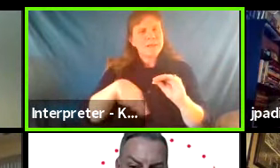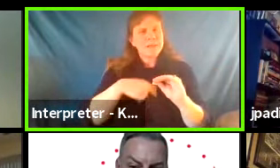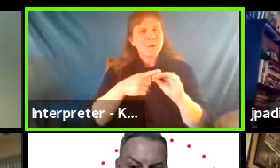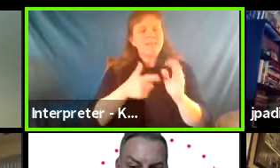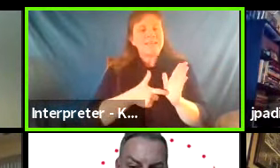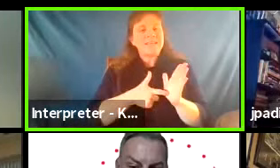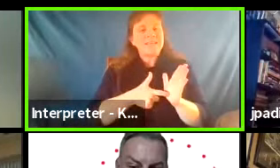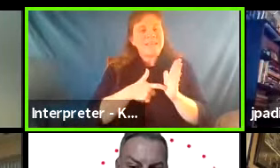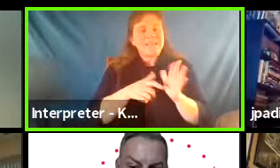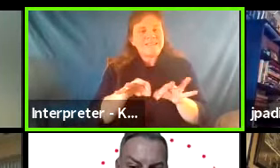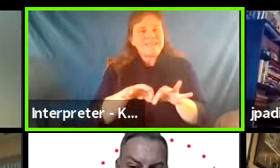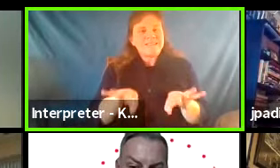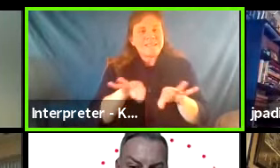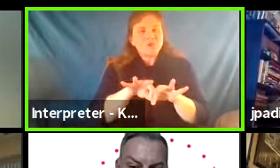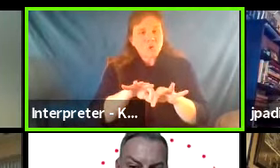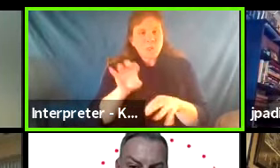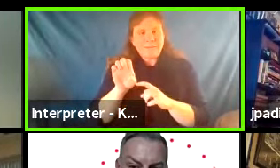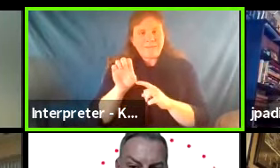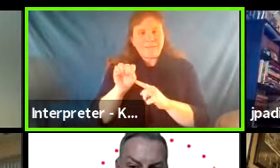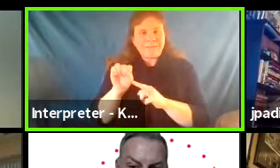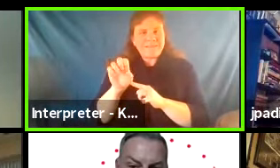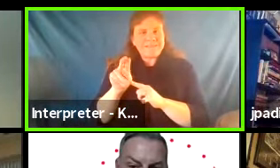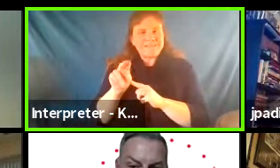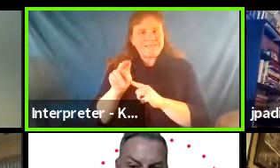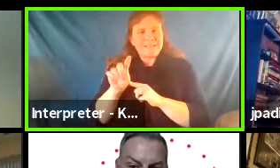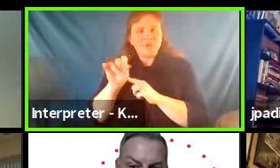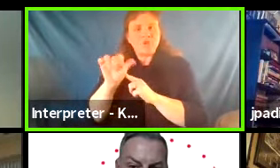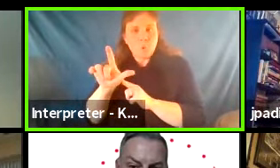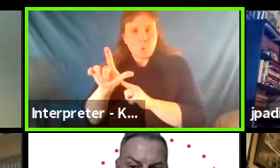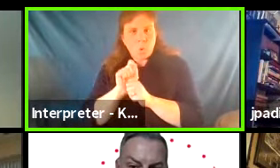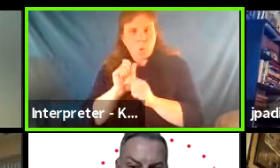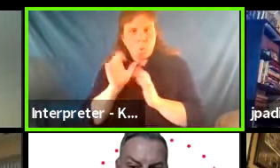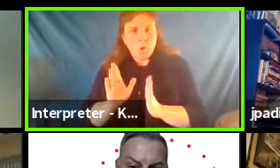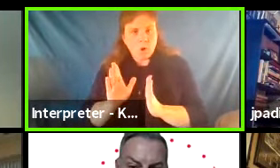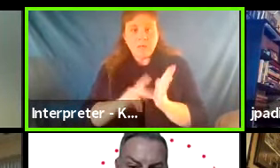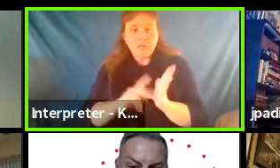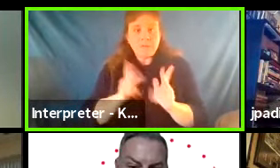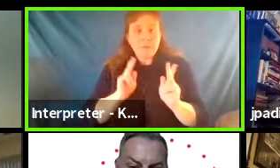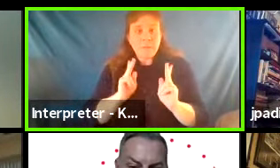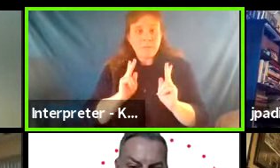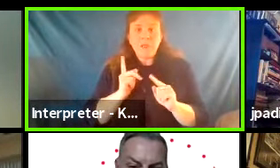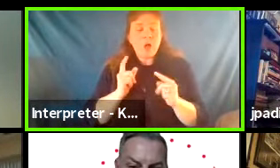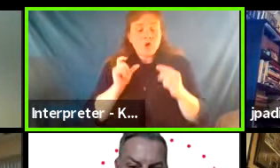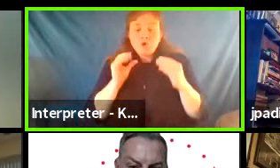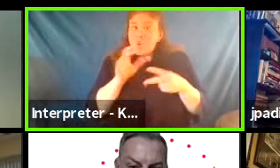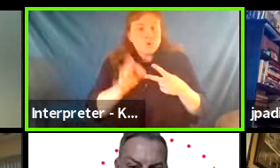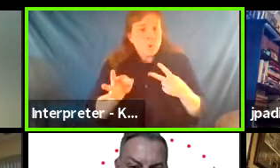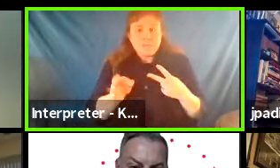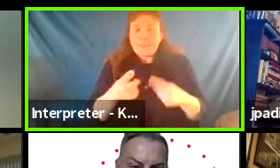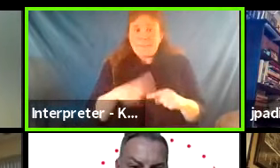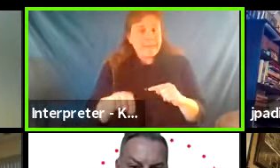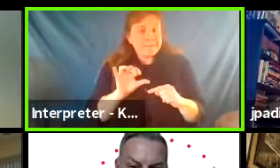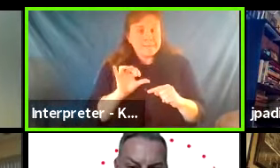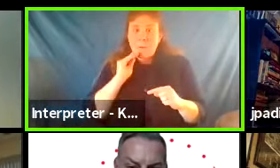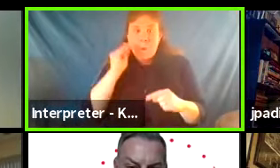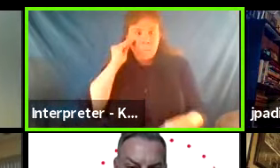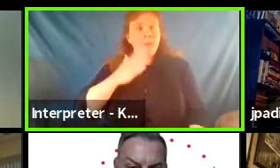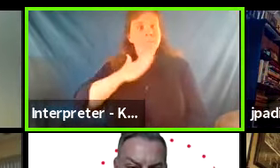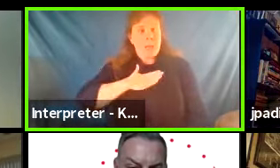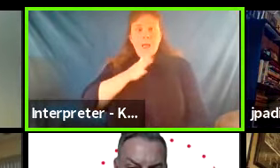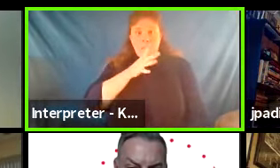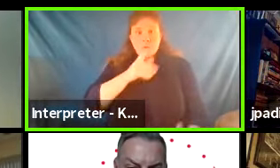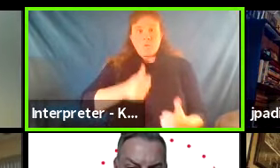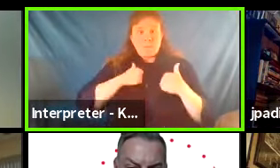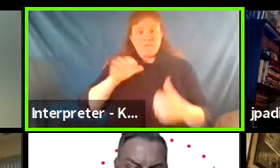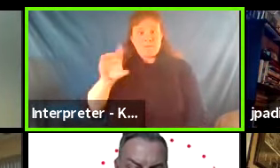that cannot afford to stay home. My mother lives in San Diego. She's 65 years